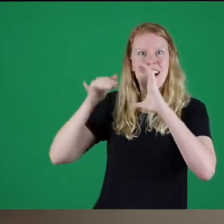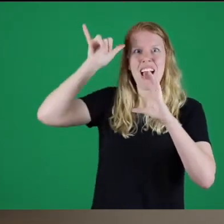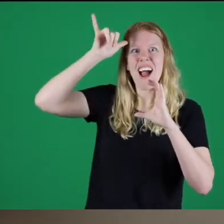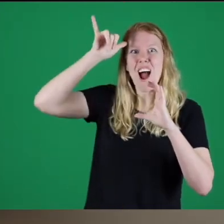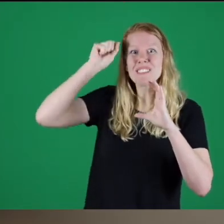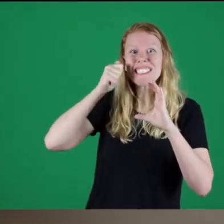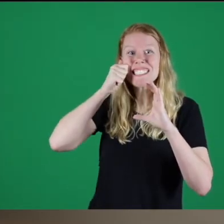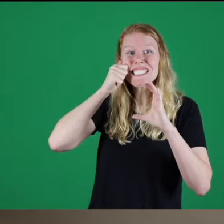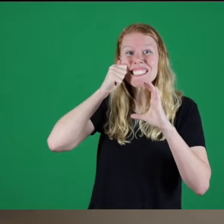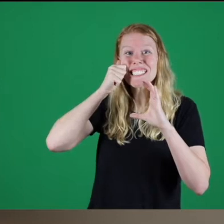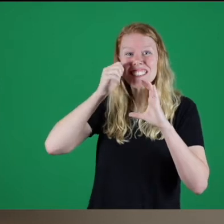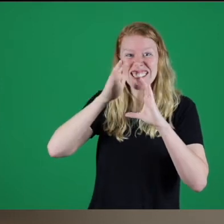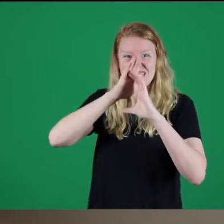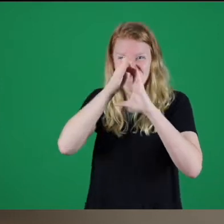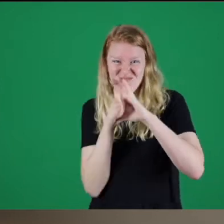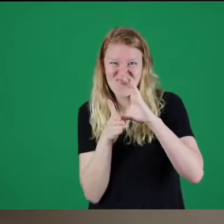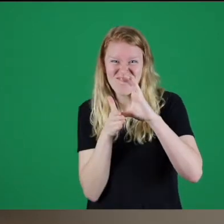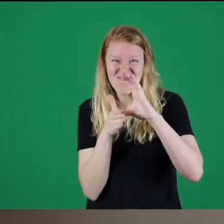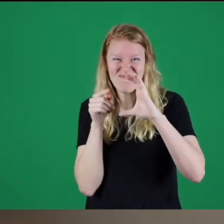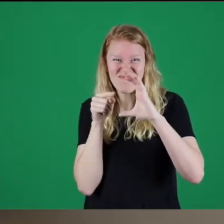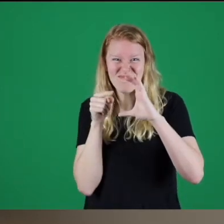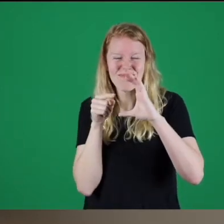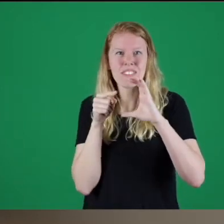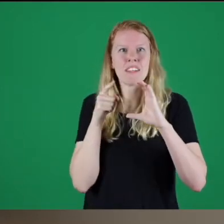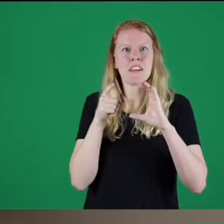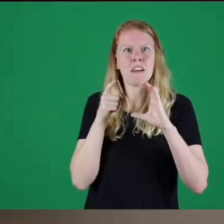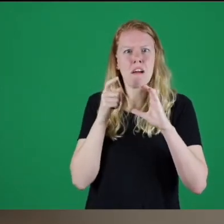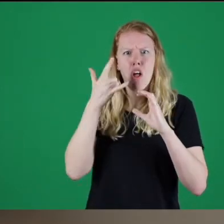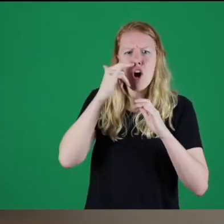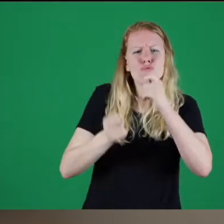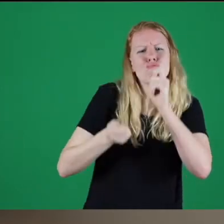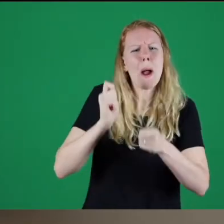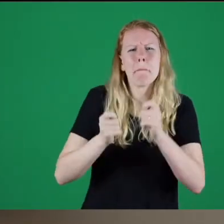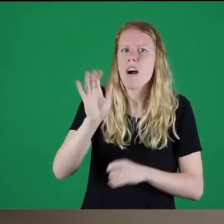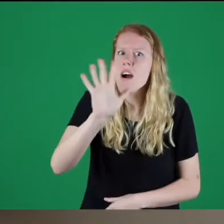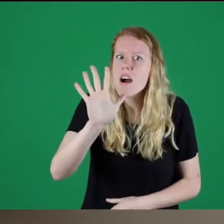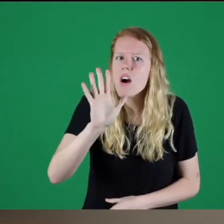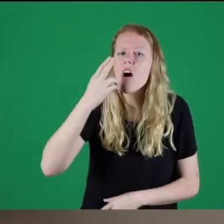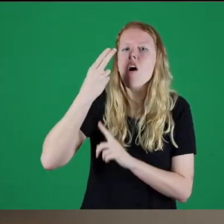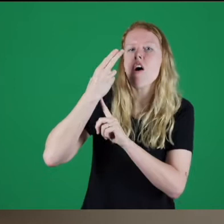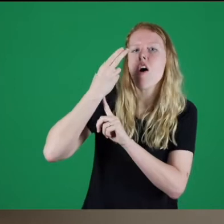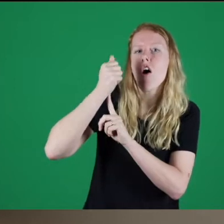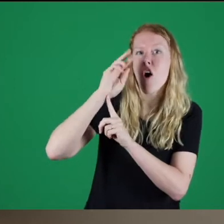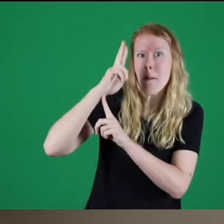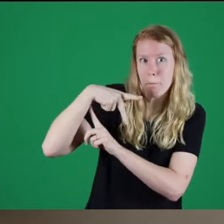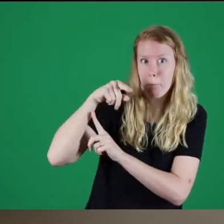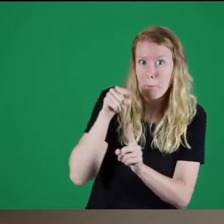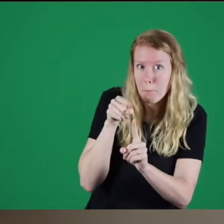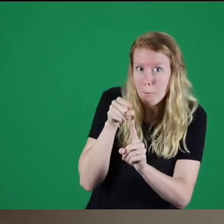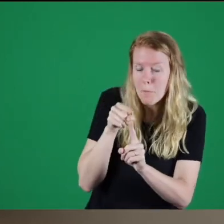it dried really hard like this. But this is not a drum. You don't beat on it. This is a harp. It is a